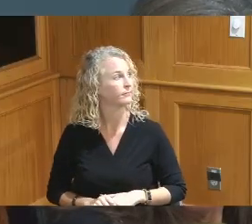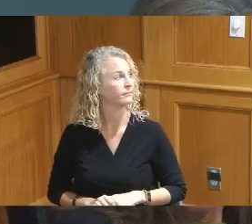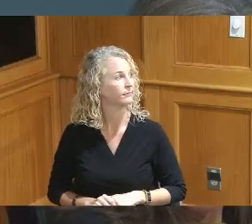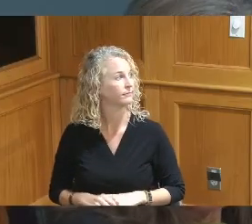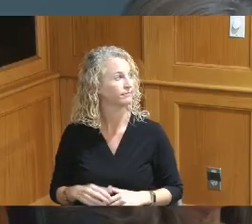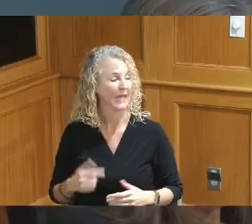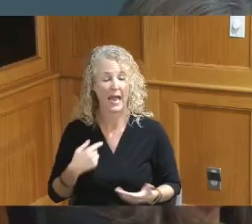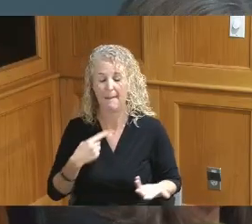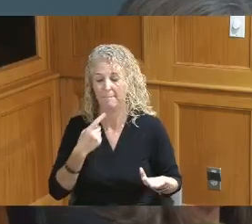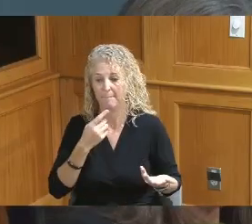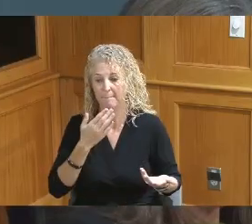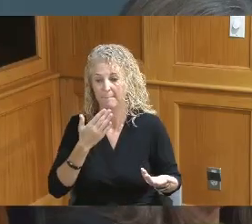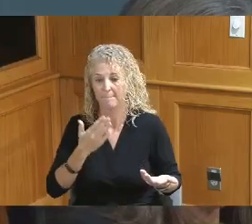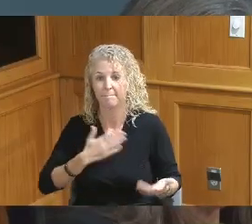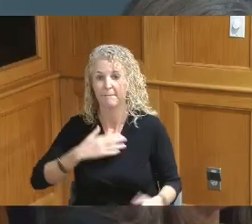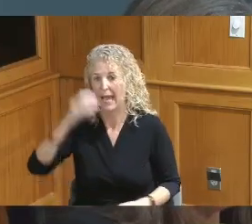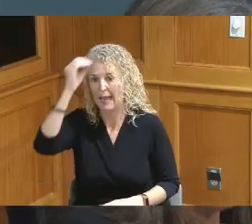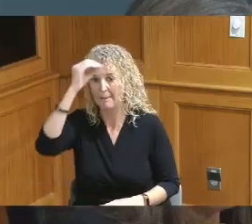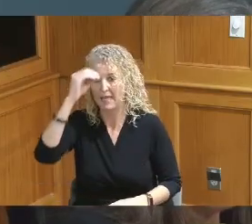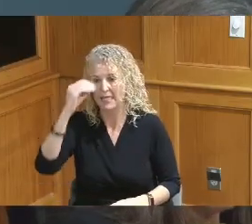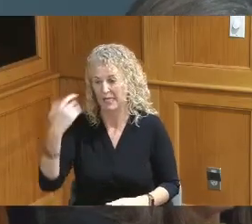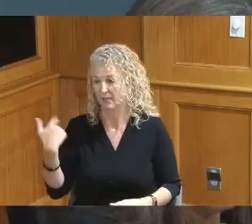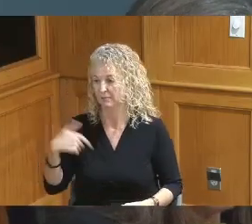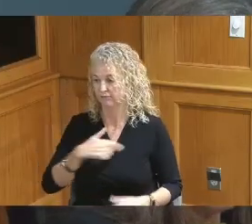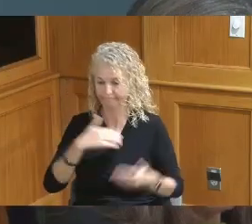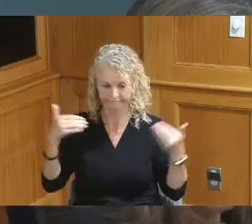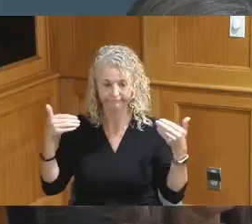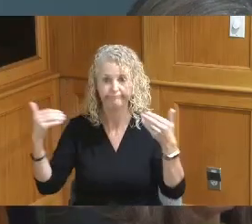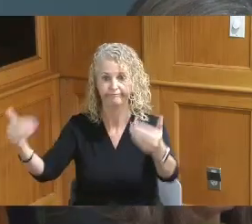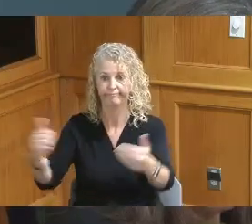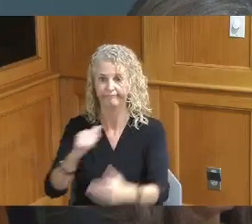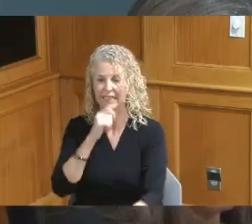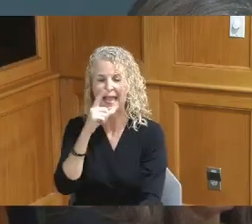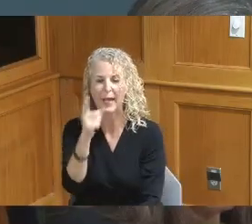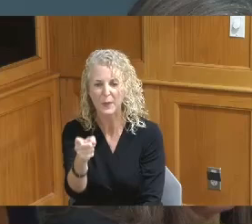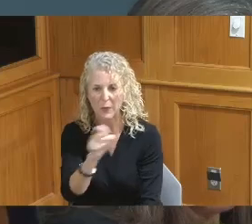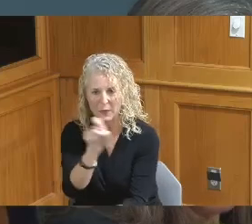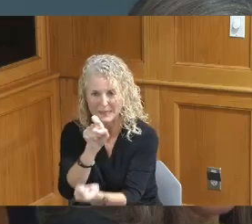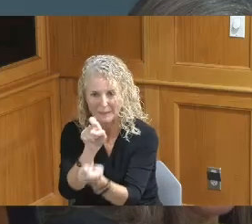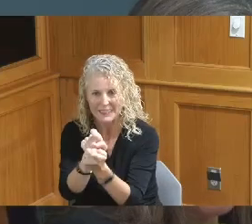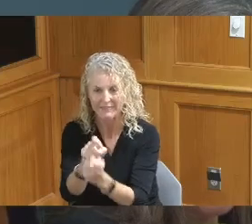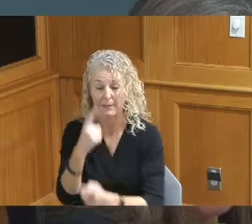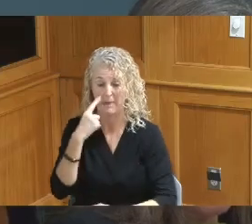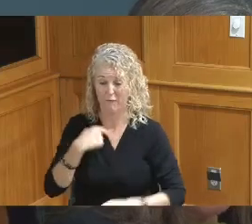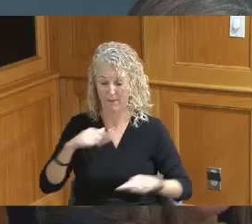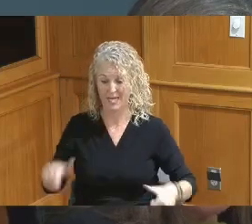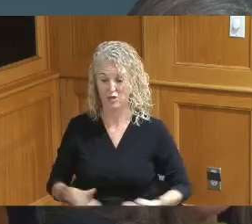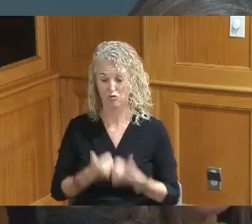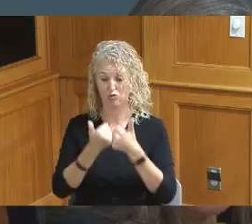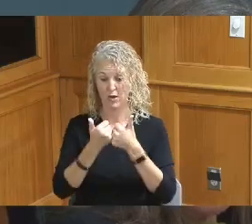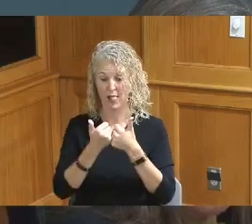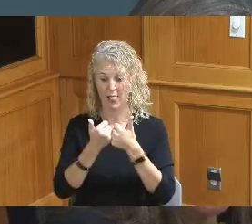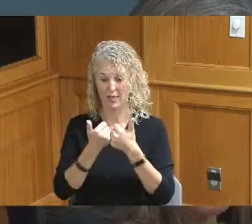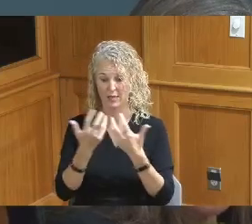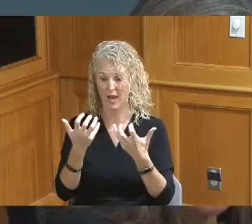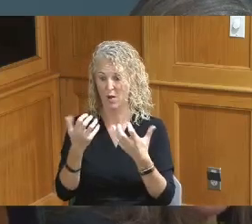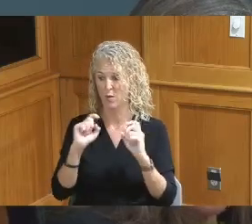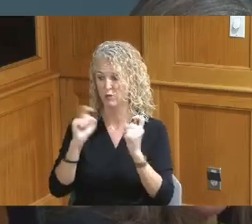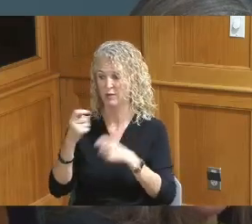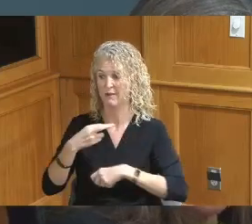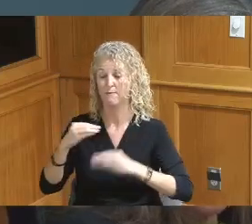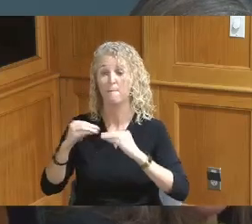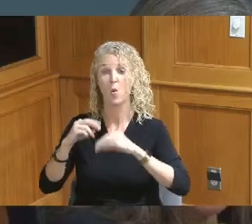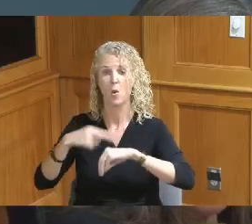let's do it. I'm not telling you let's do it. Let's all do it. And this is a challenge to me to even give you more